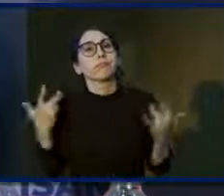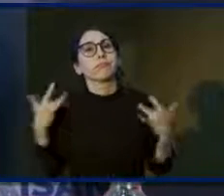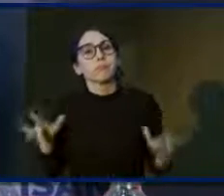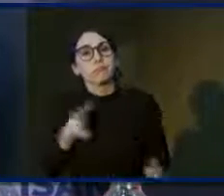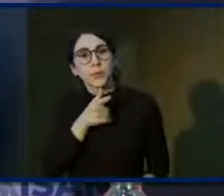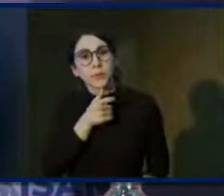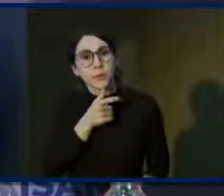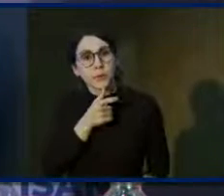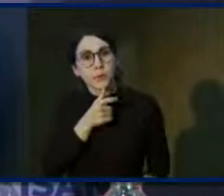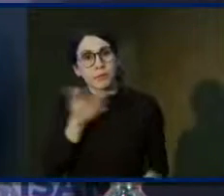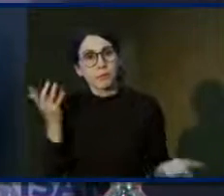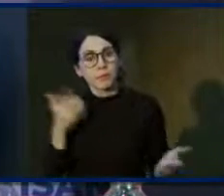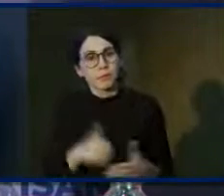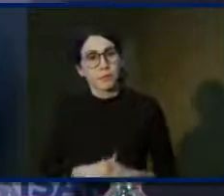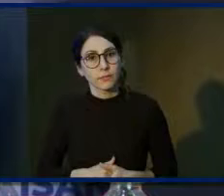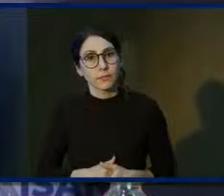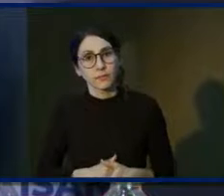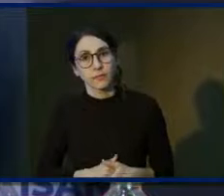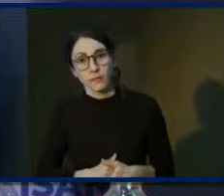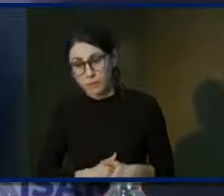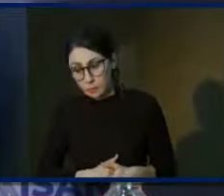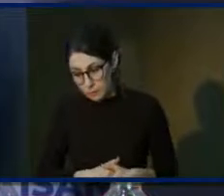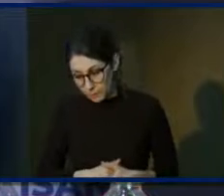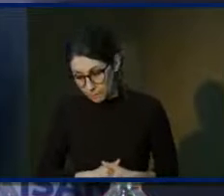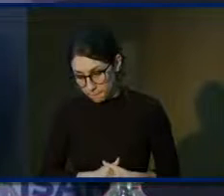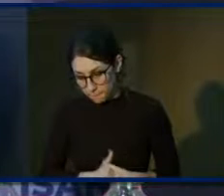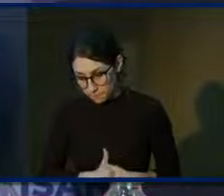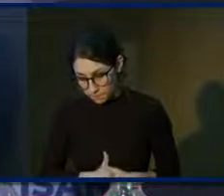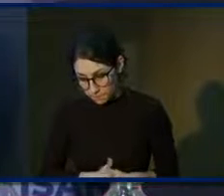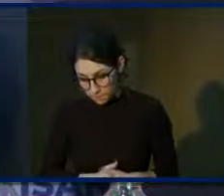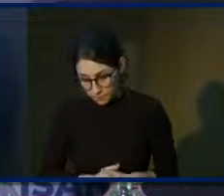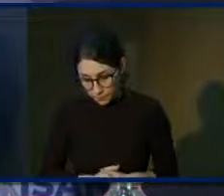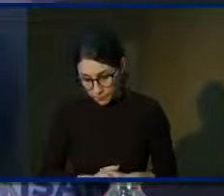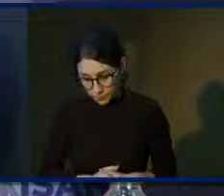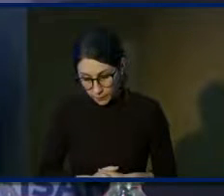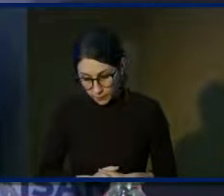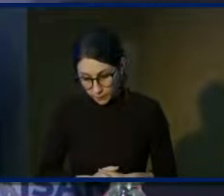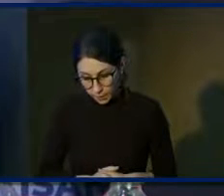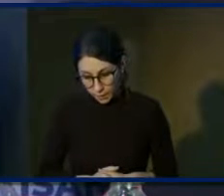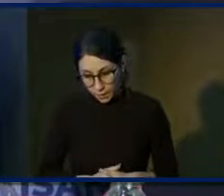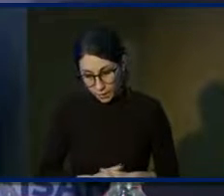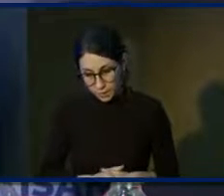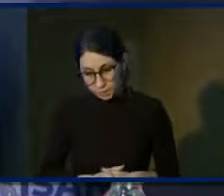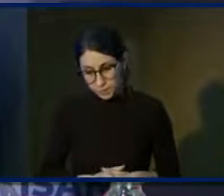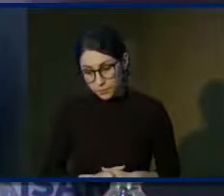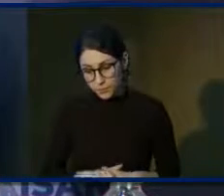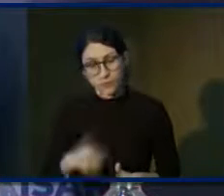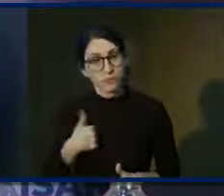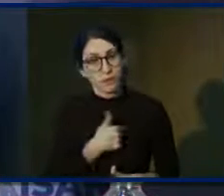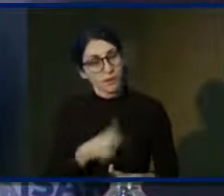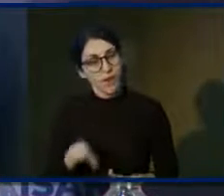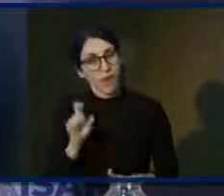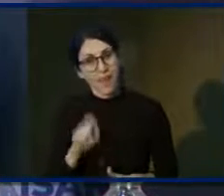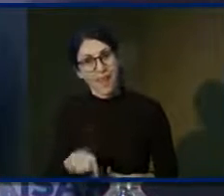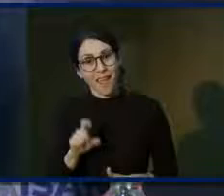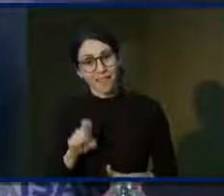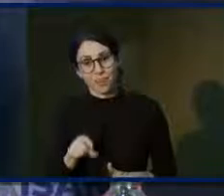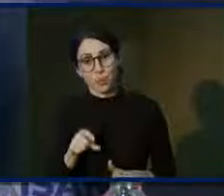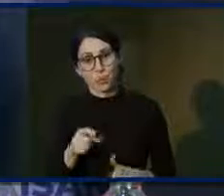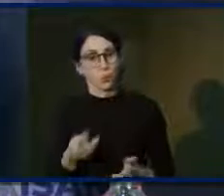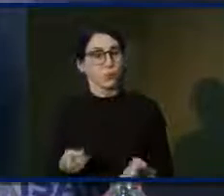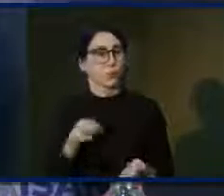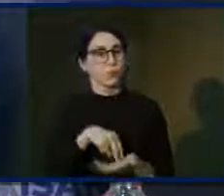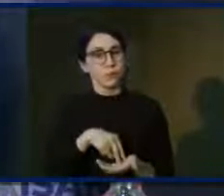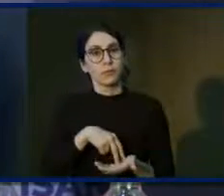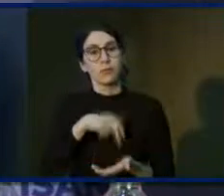Who dropped the baton? And we've got to pick that baton up and